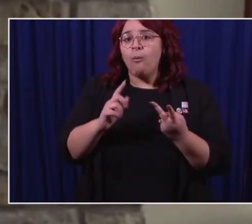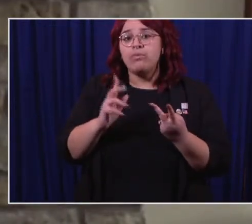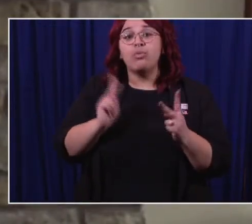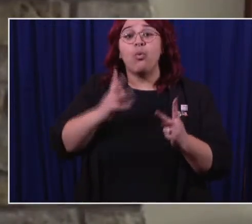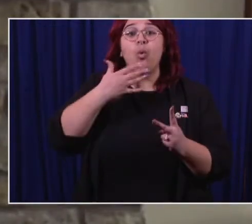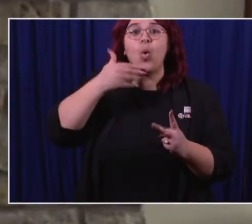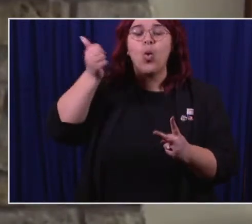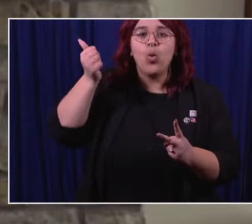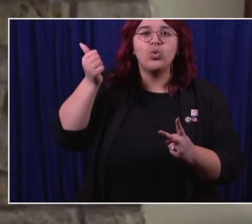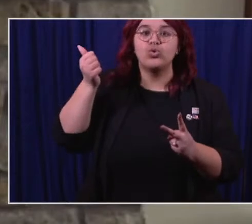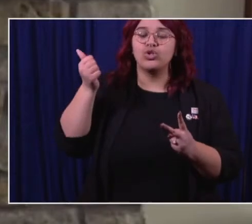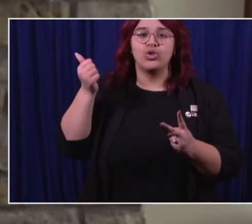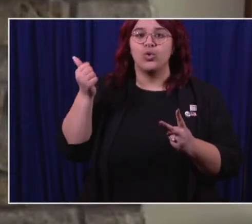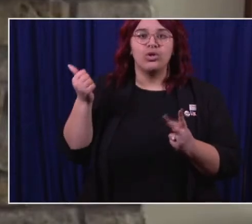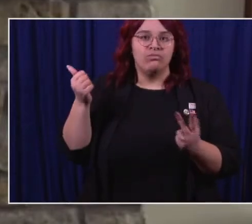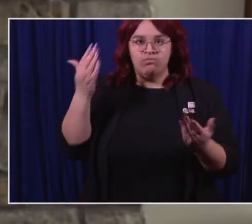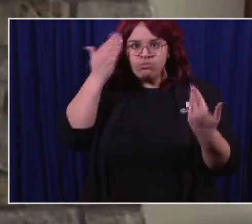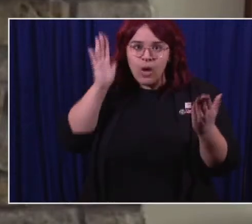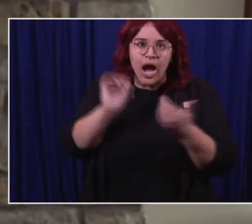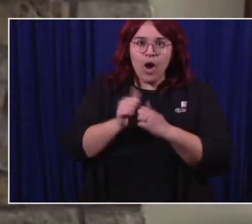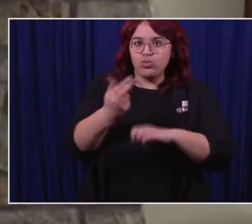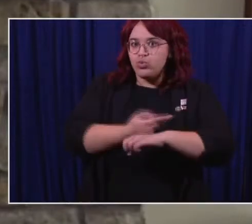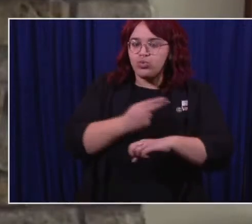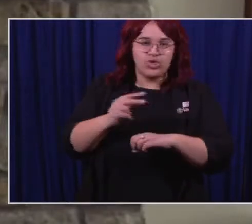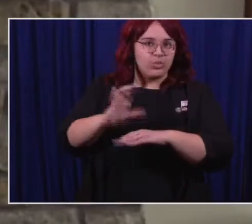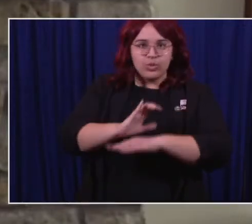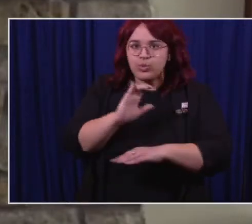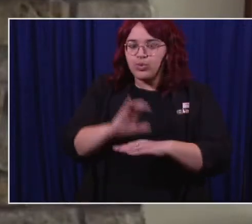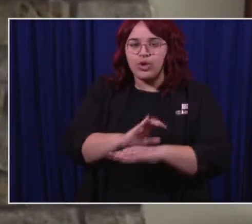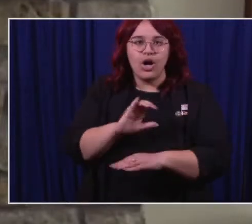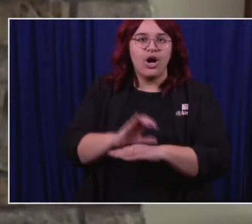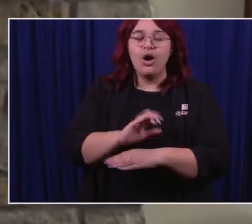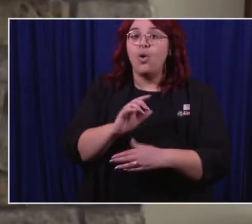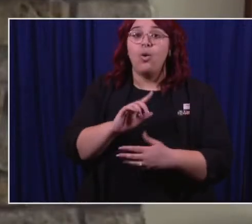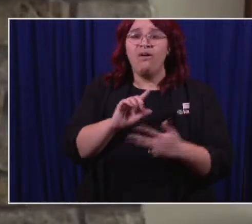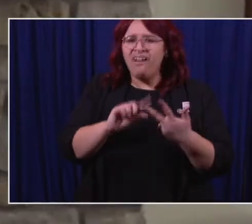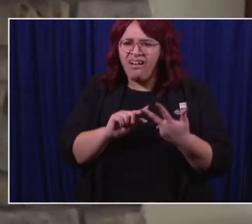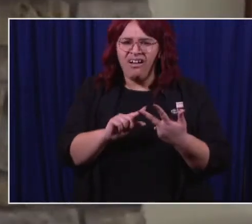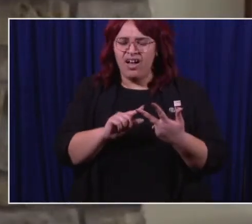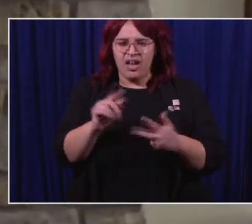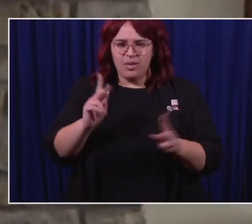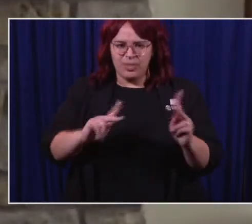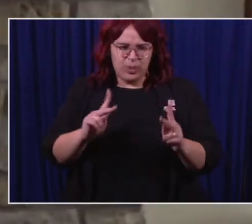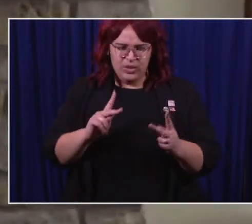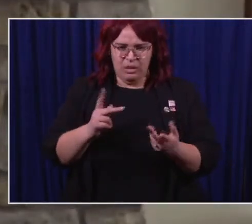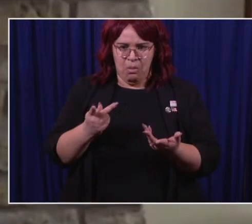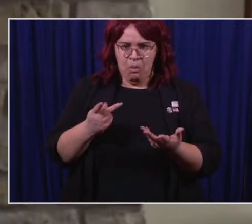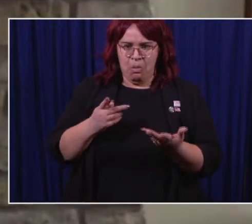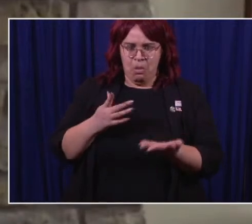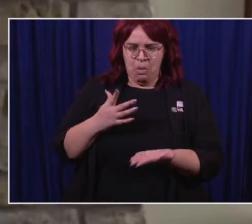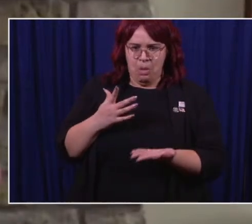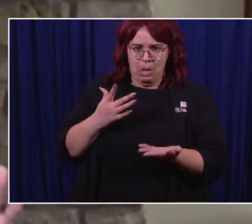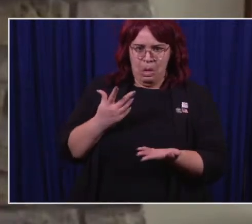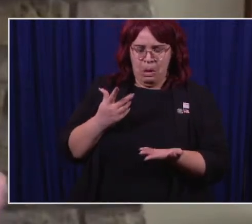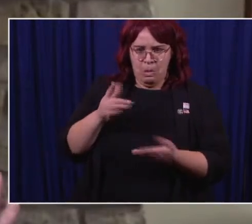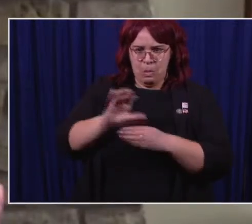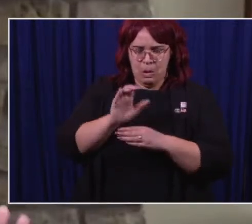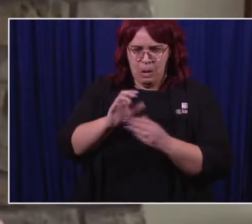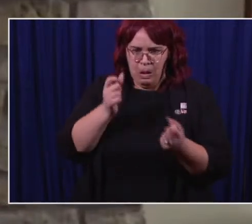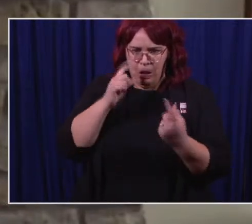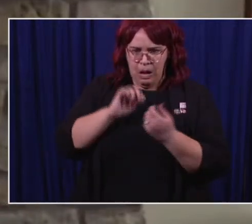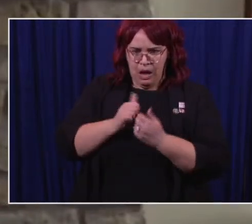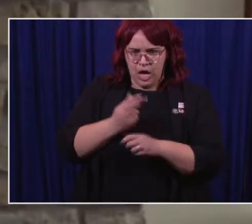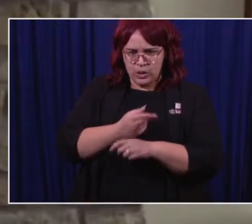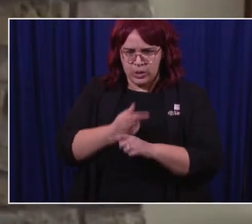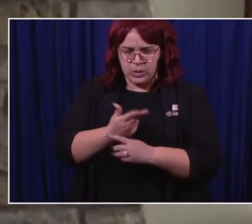all things that we are constantly working on every day. But they came forward with a plan. And we have said, look, we will back you on